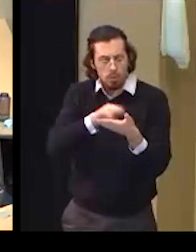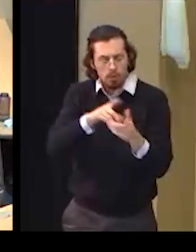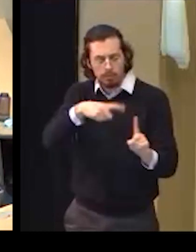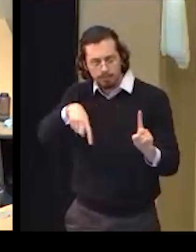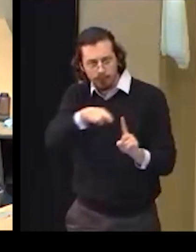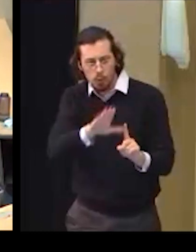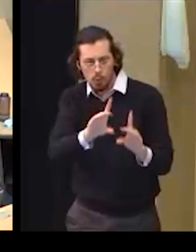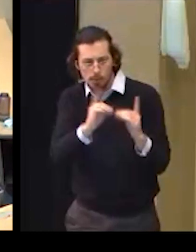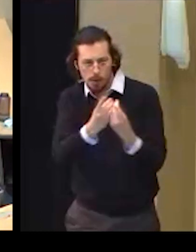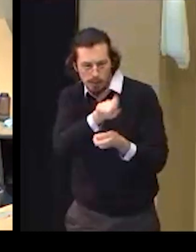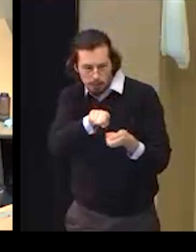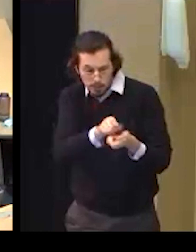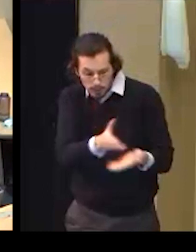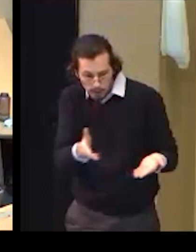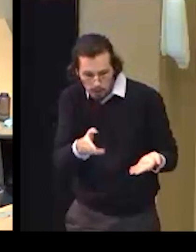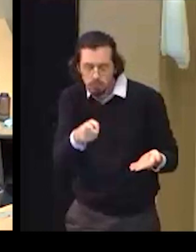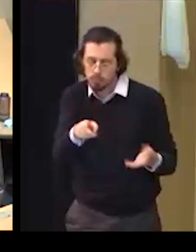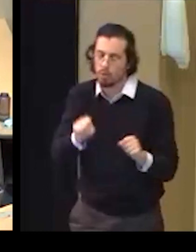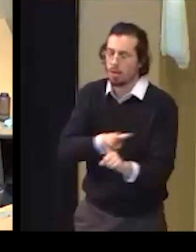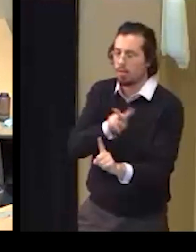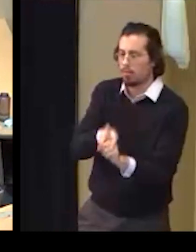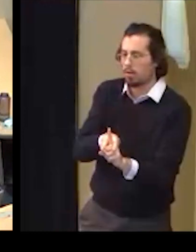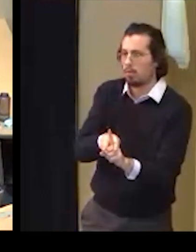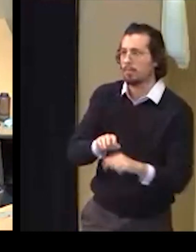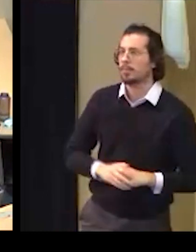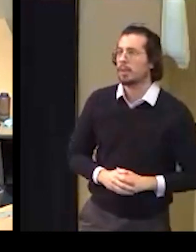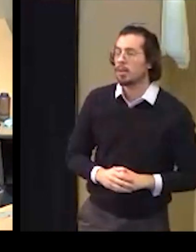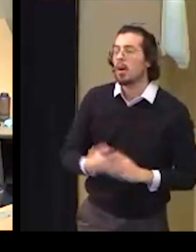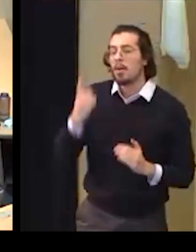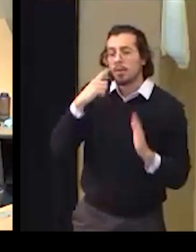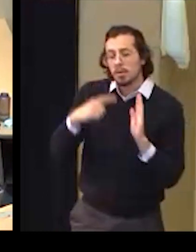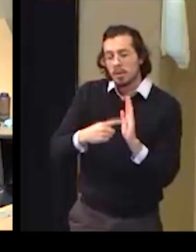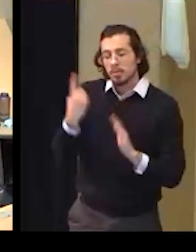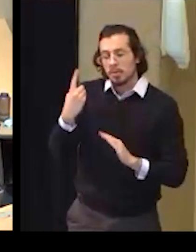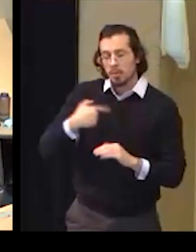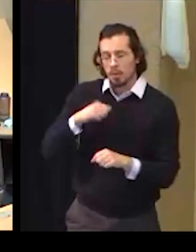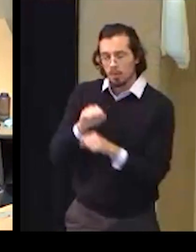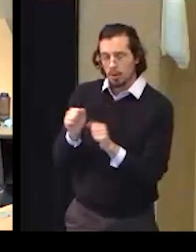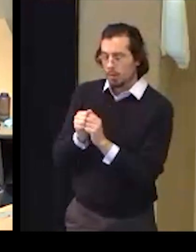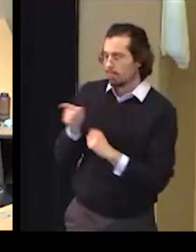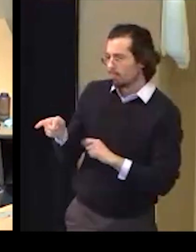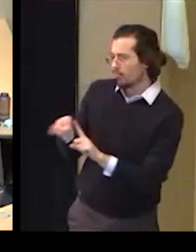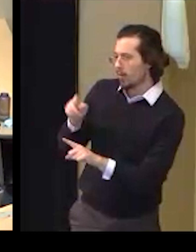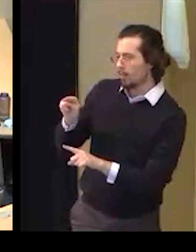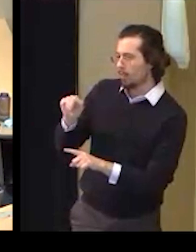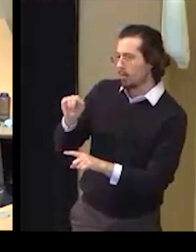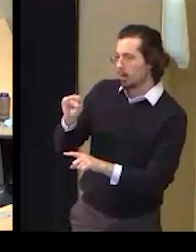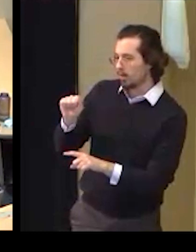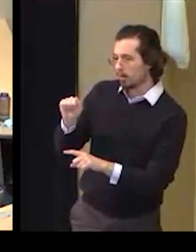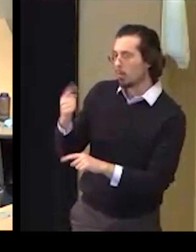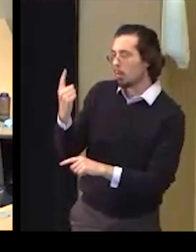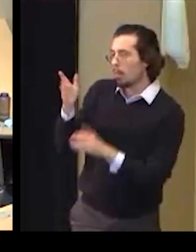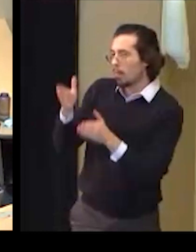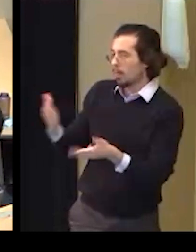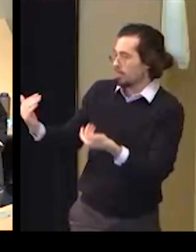can apply in your system. Like one of the people I'm working with from NASA is one of the people in this